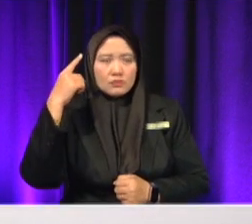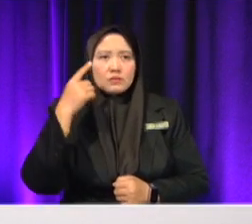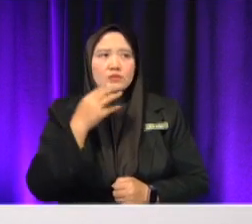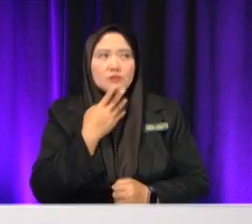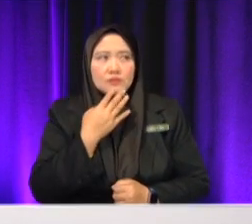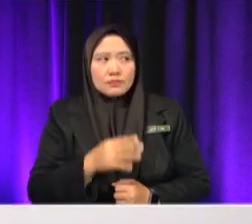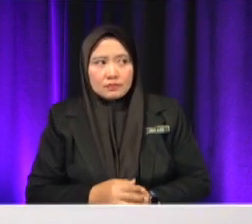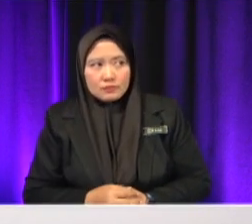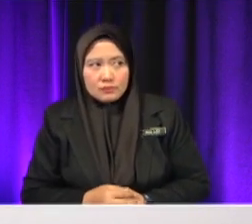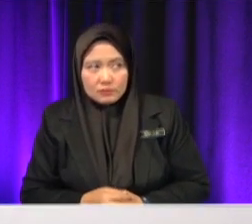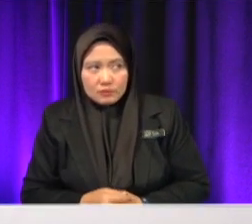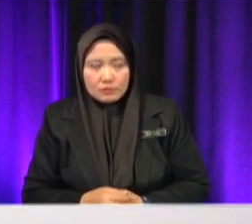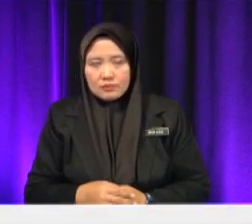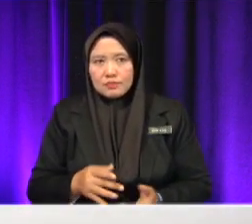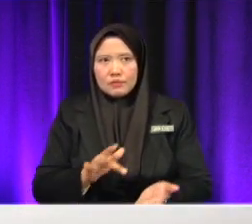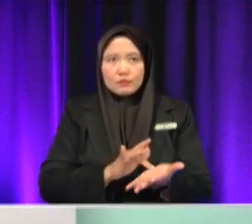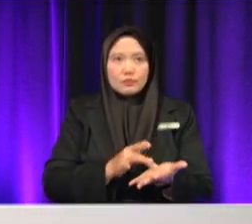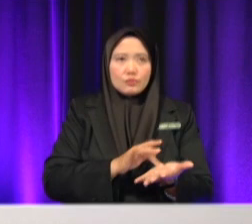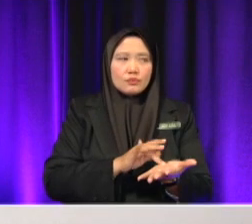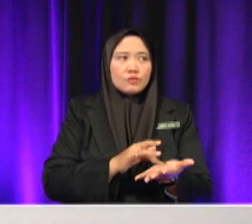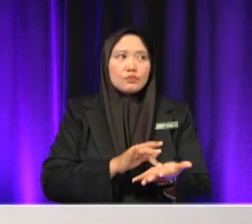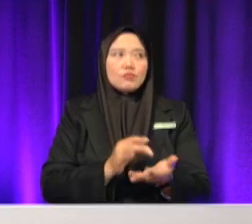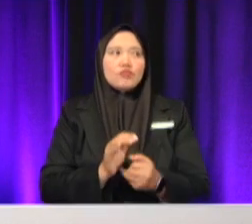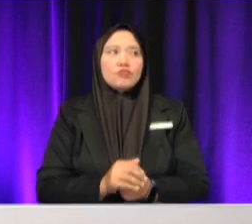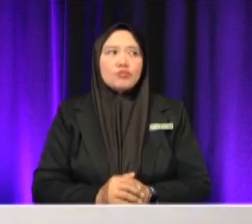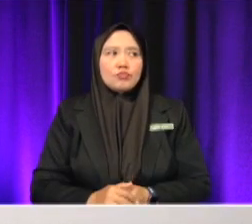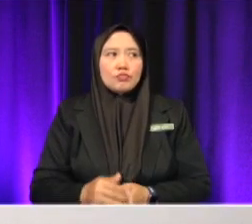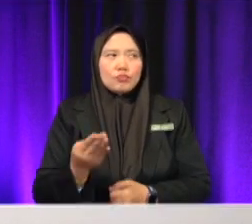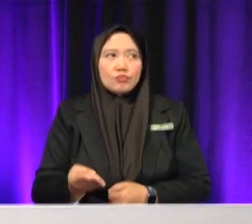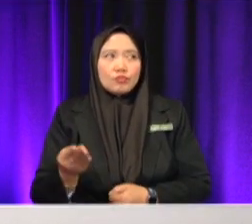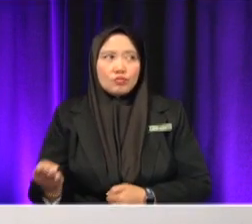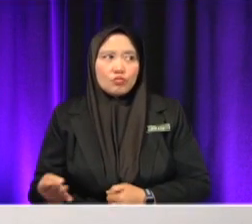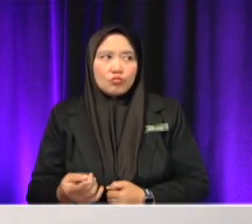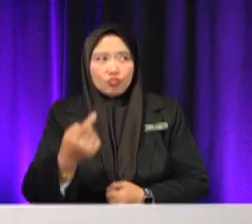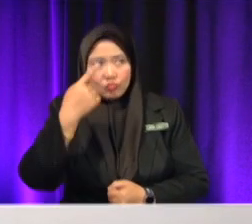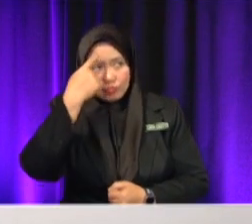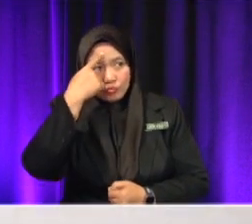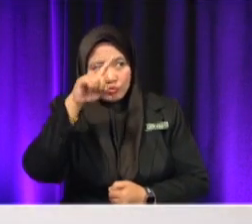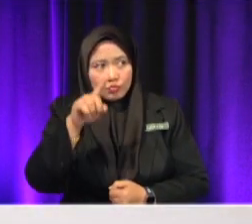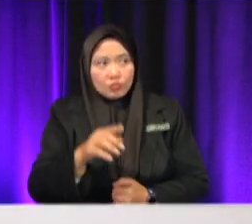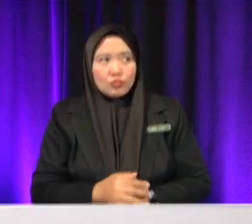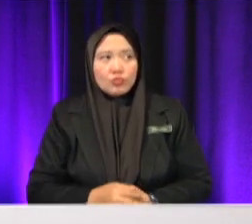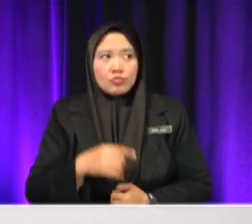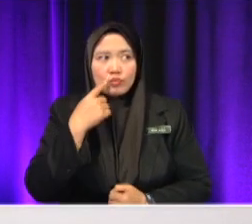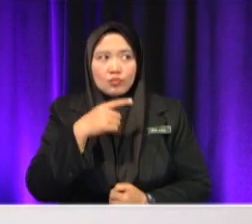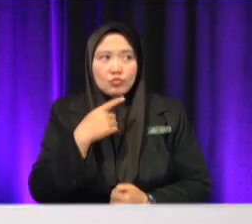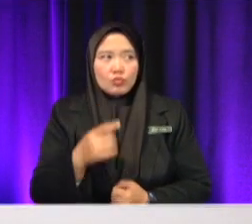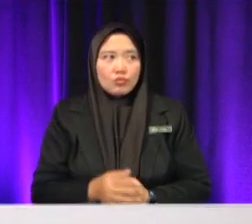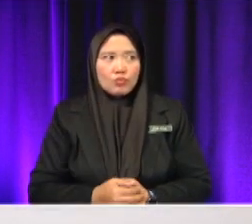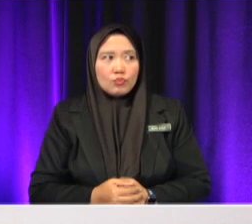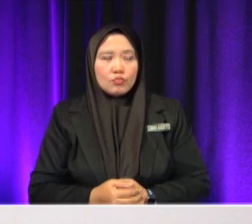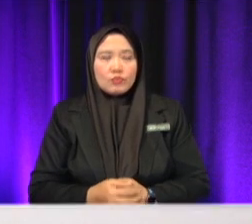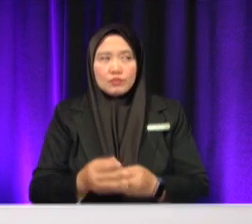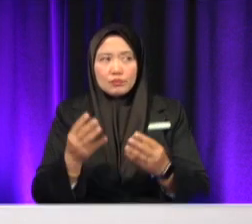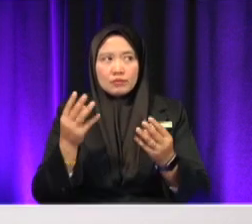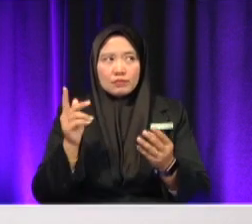to those most in need, regardless of their race, religion or politics. That's a good point as well, red being the color